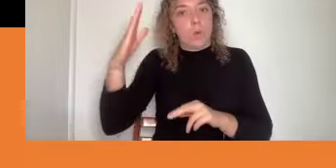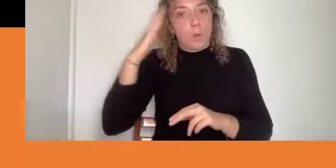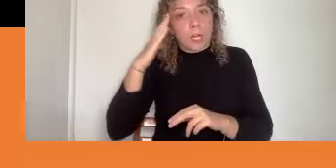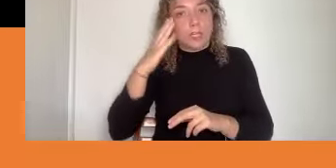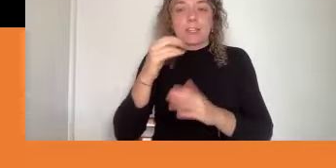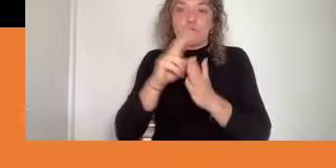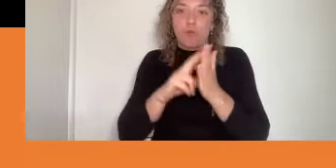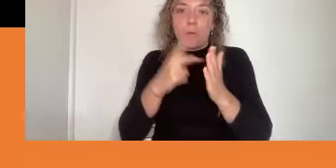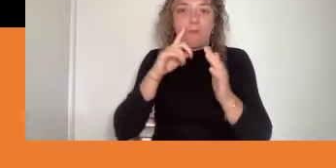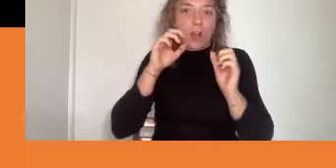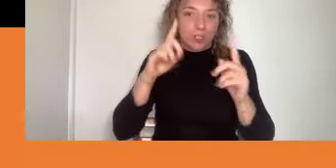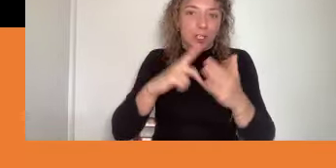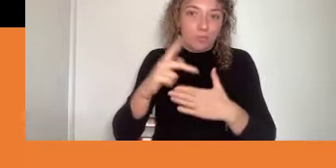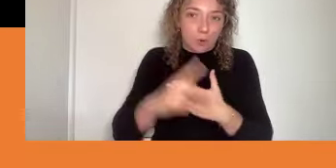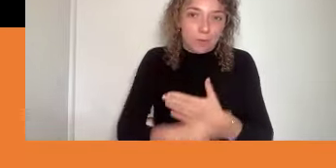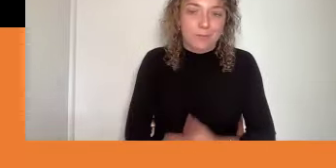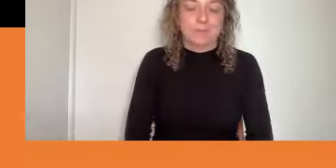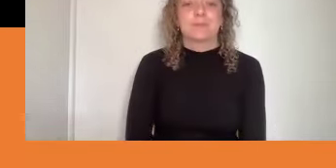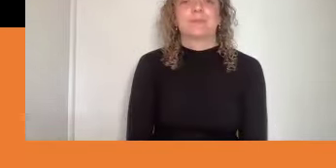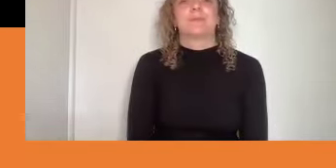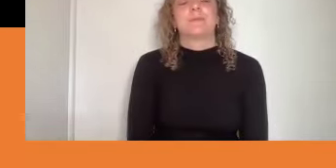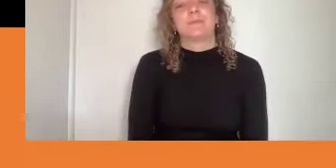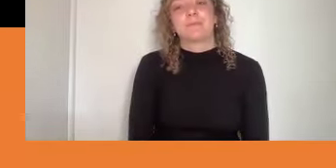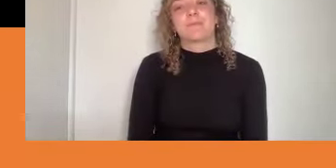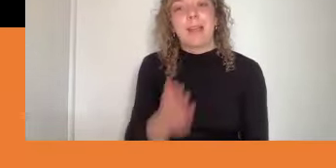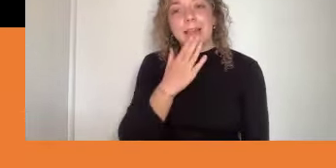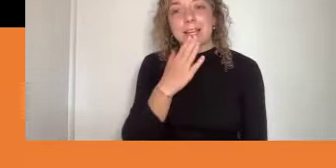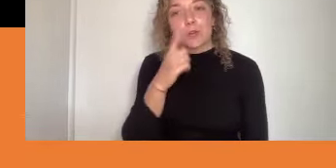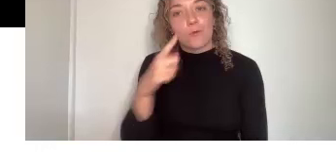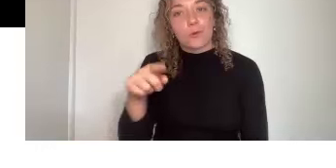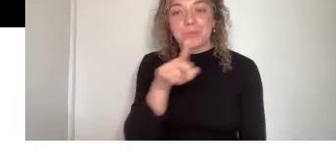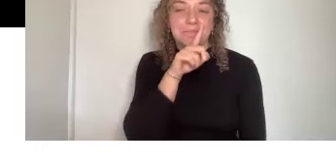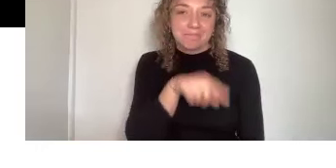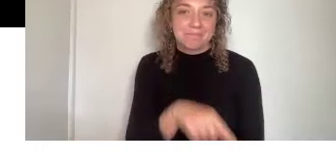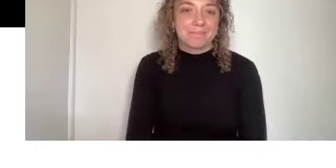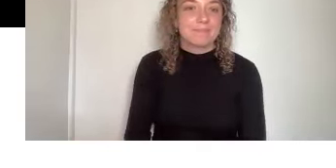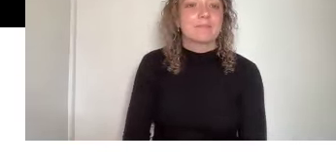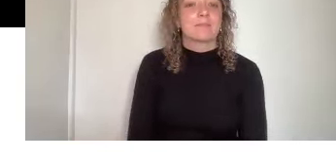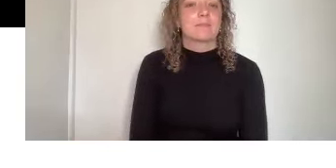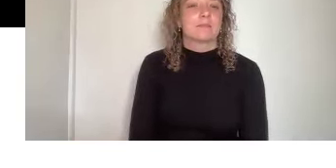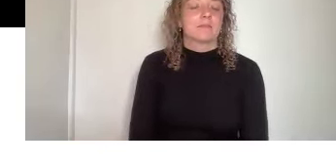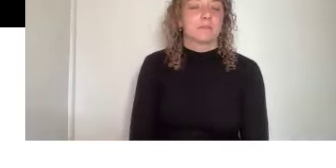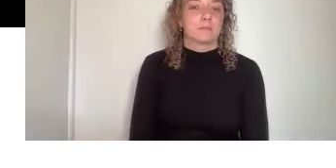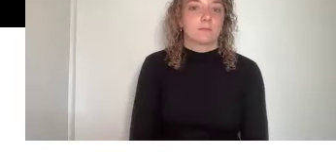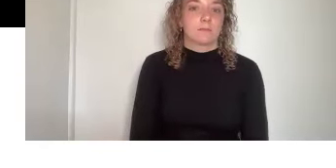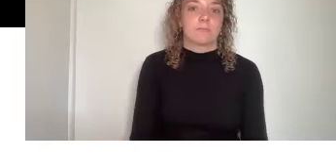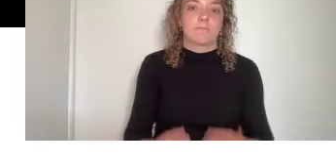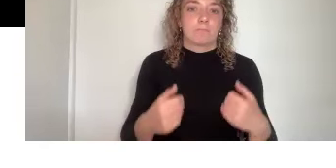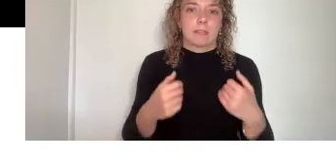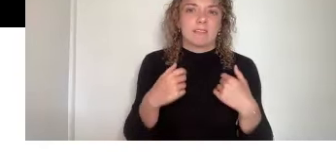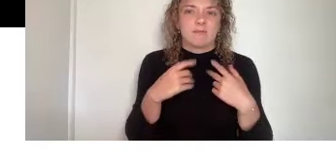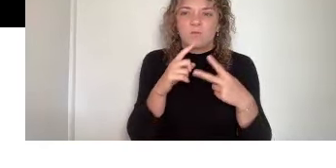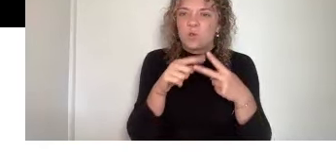So thank you to everyone who answered. I'm going to hopefully, yeah, perfect. I just have a couple slides